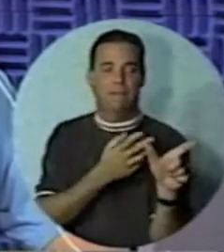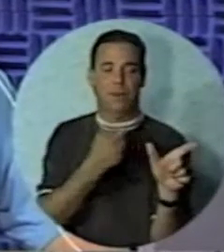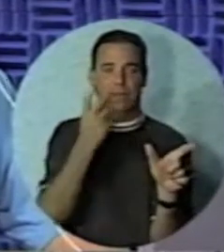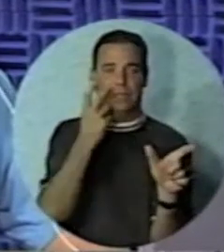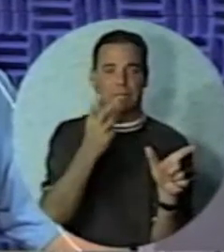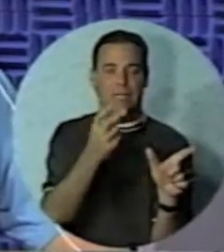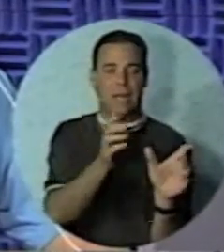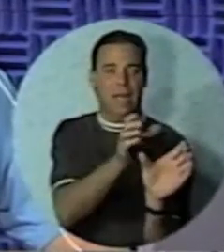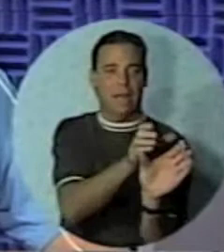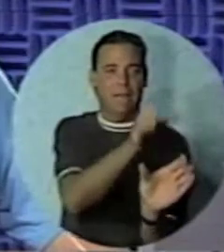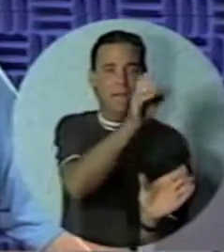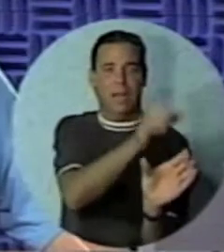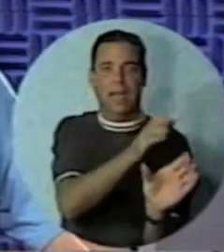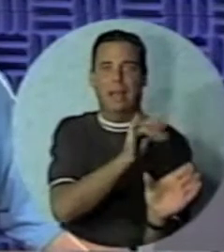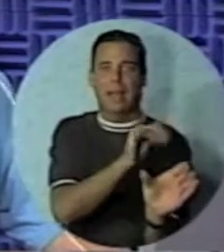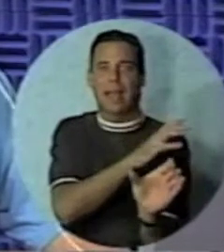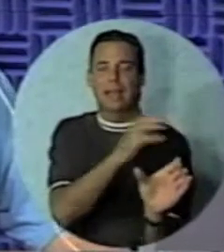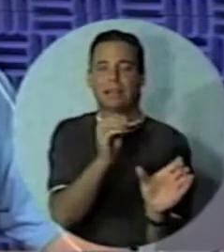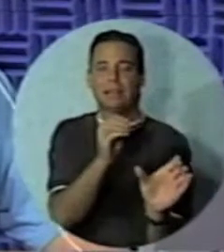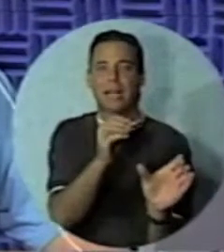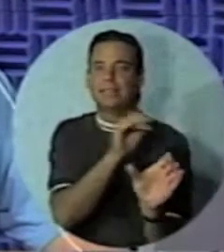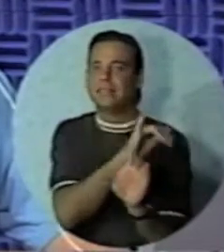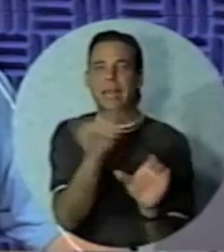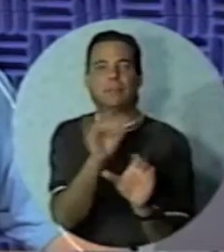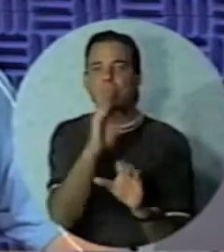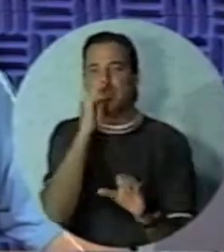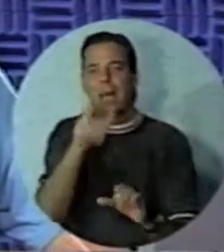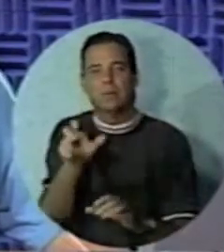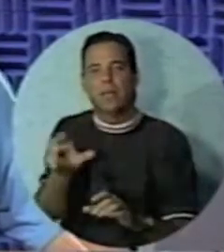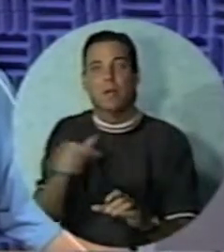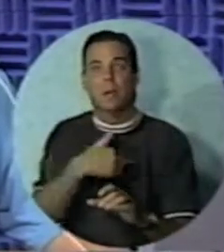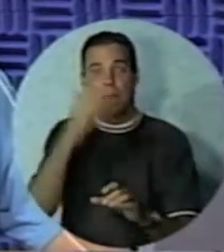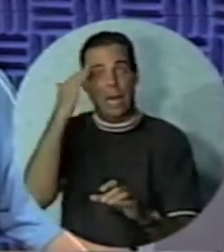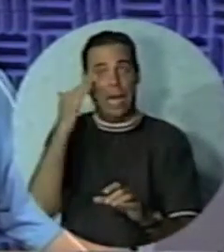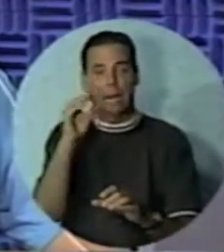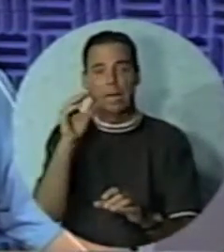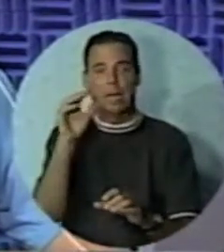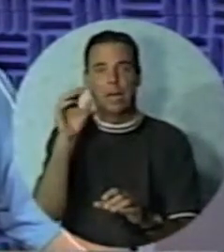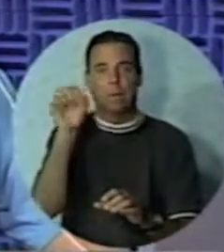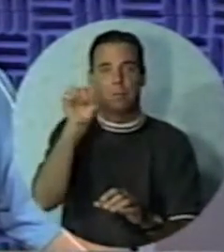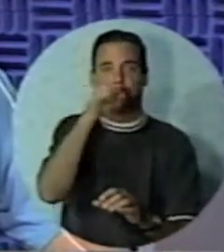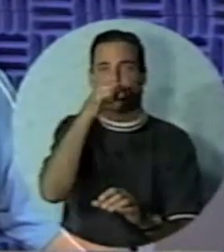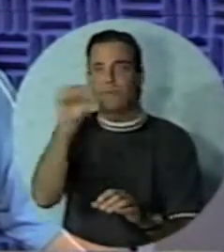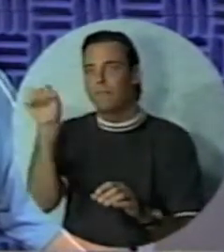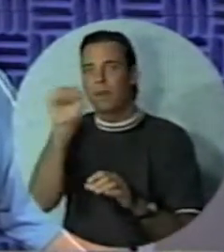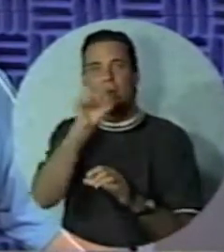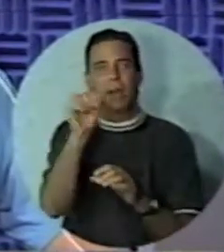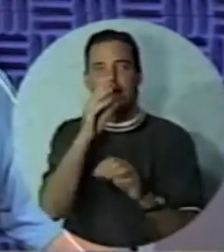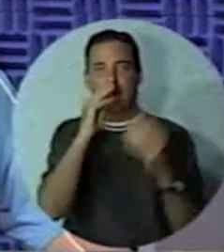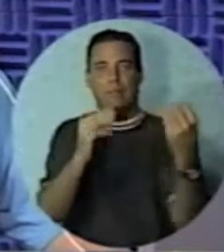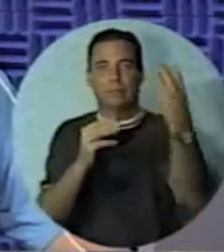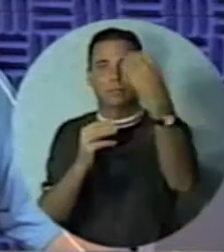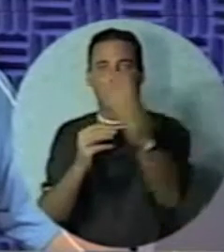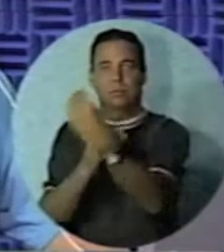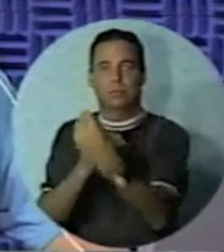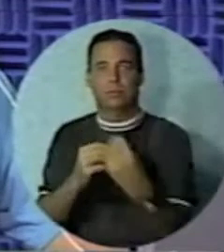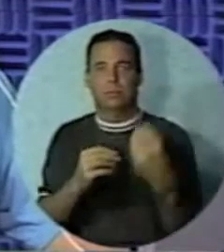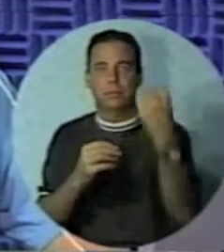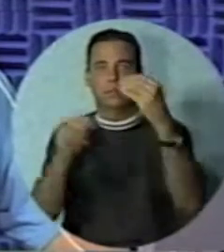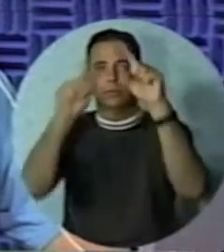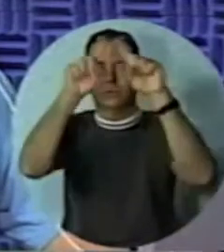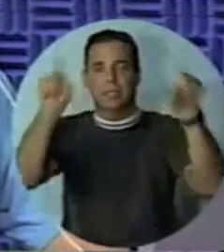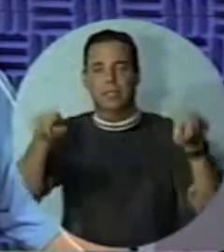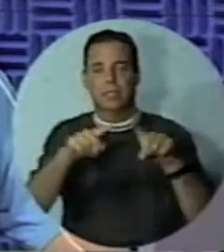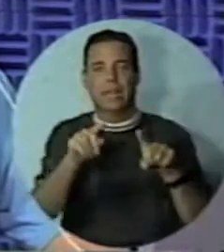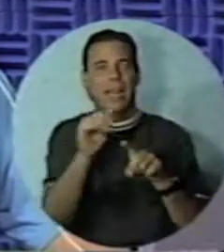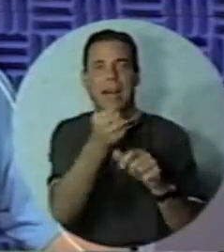triangulates like a mouse. When I move my head, it moves the mouse on the screen. So anything that you can